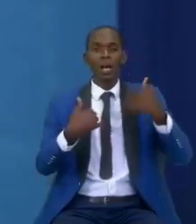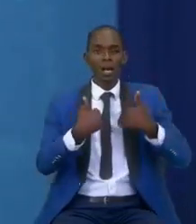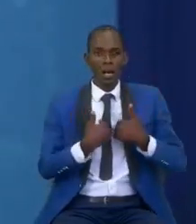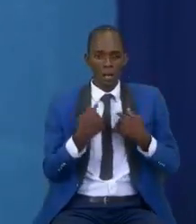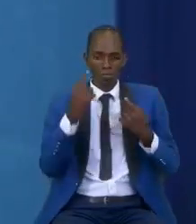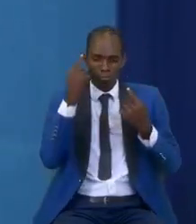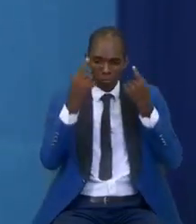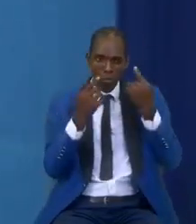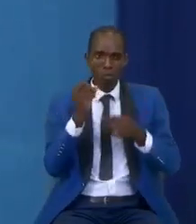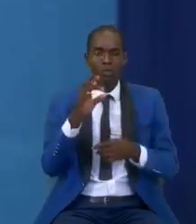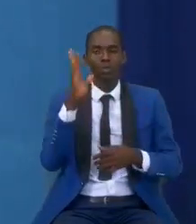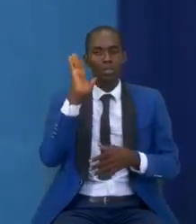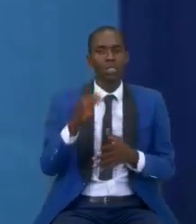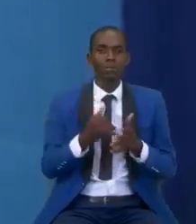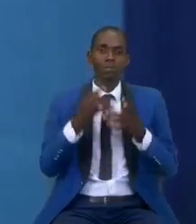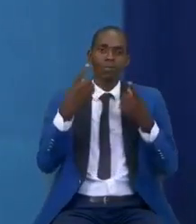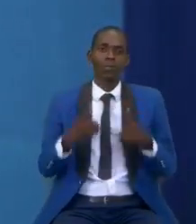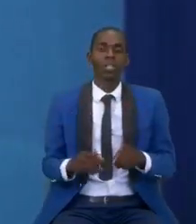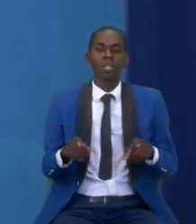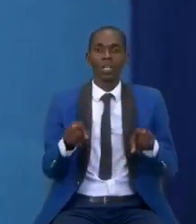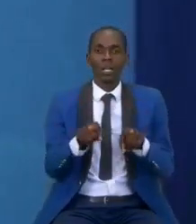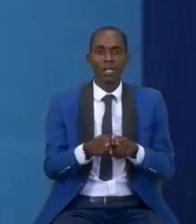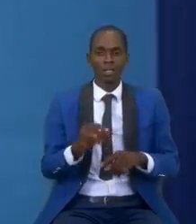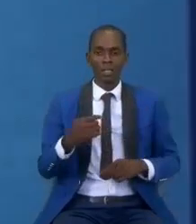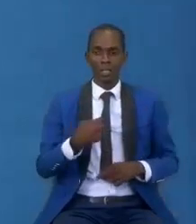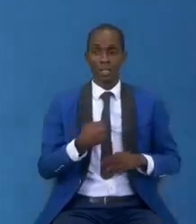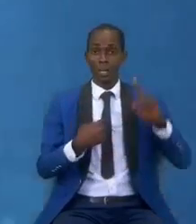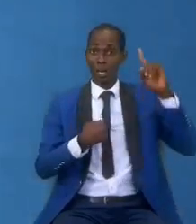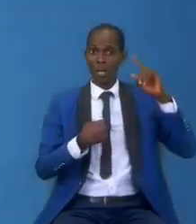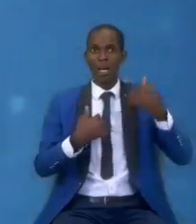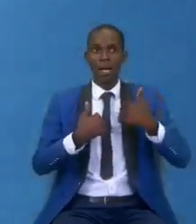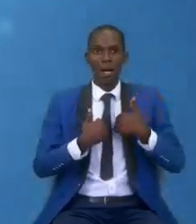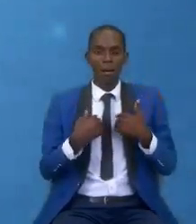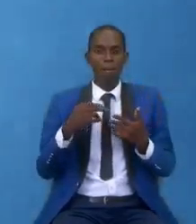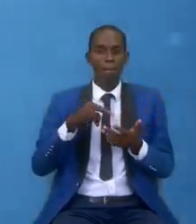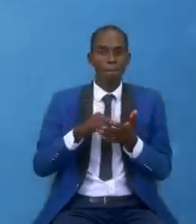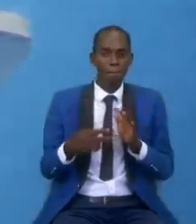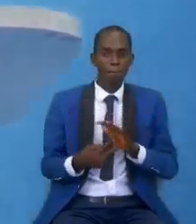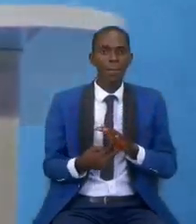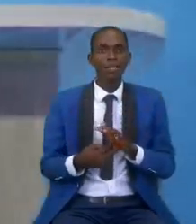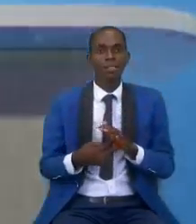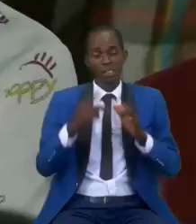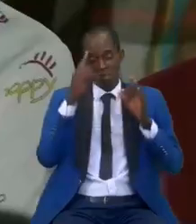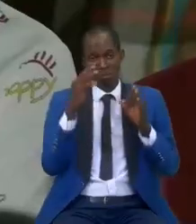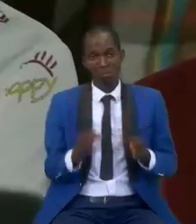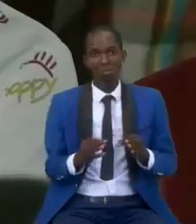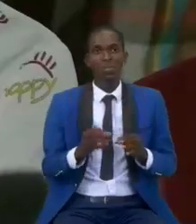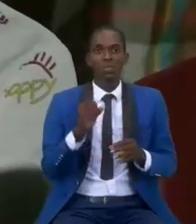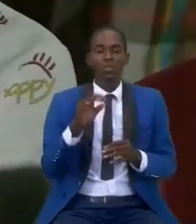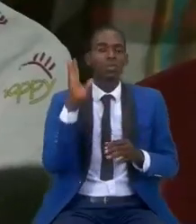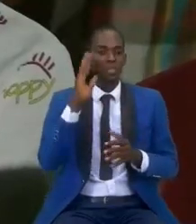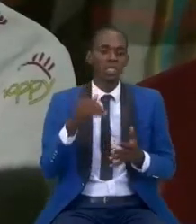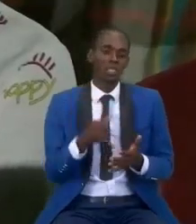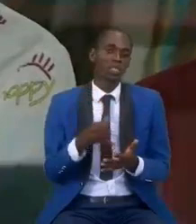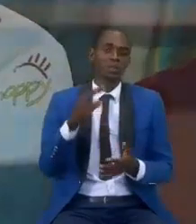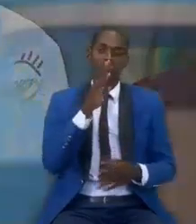so it shall stand. He has purpose that you will be saved, that will stand. He has